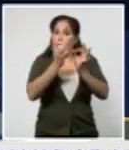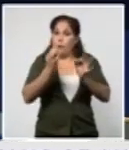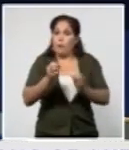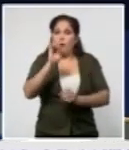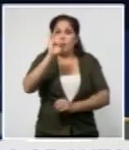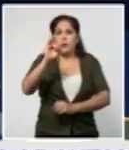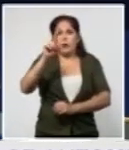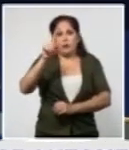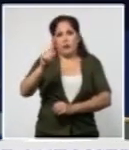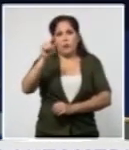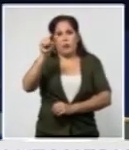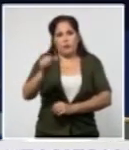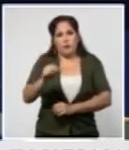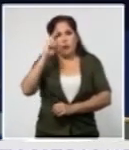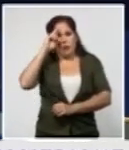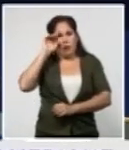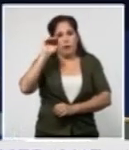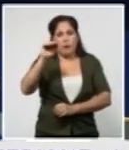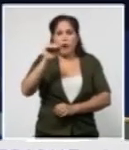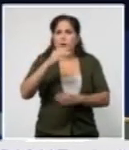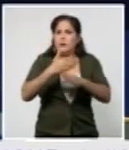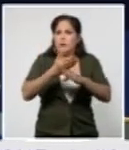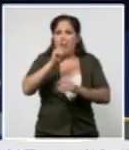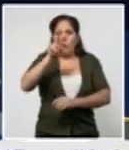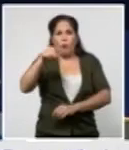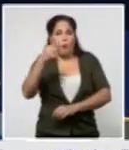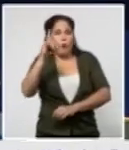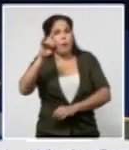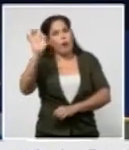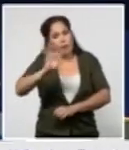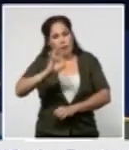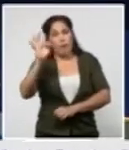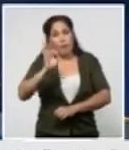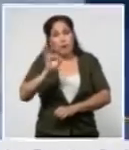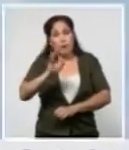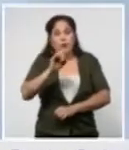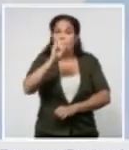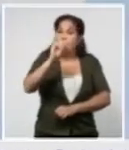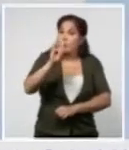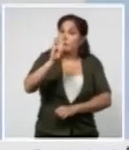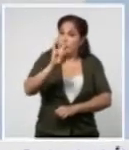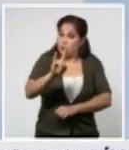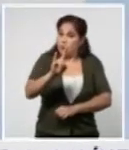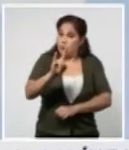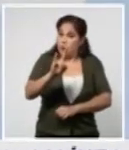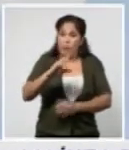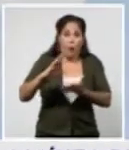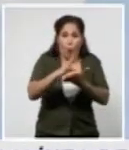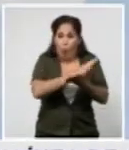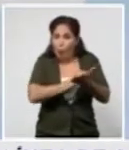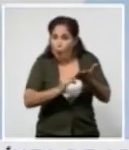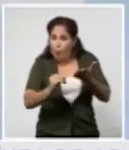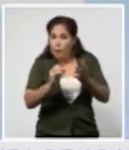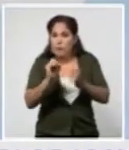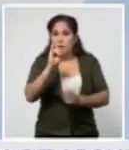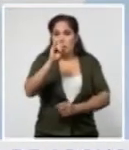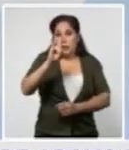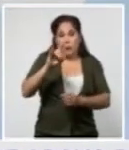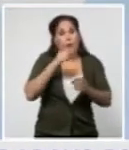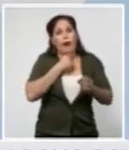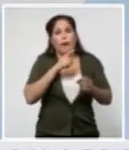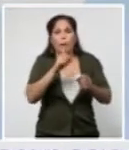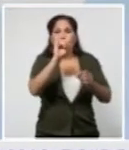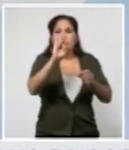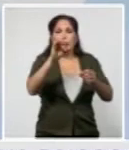night, 71 remained active and admitted to our hospitals, 2.9% of all